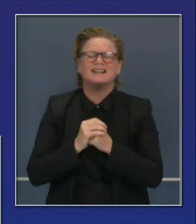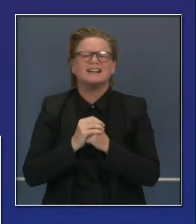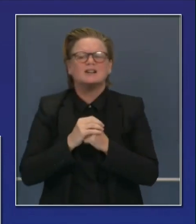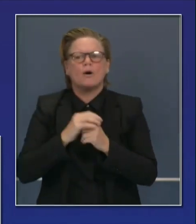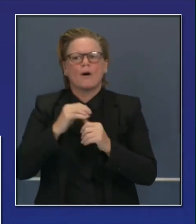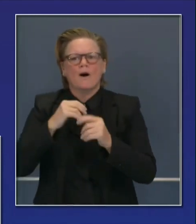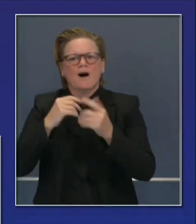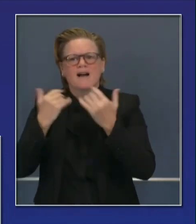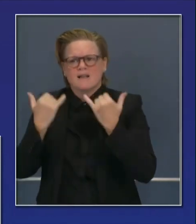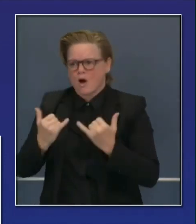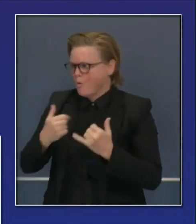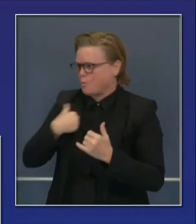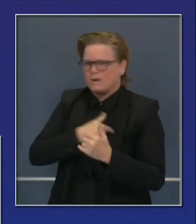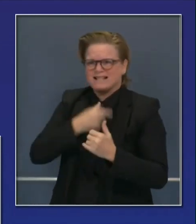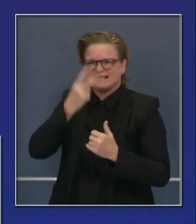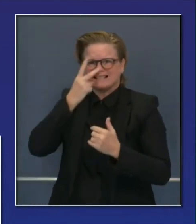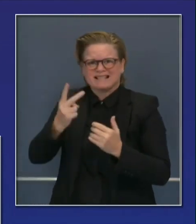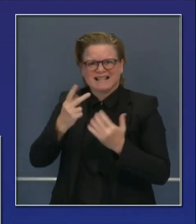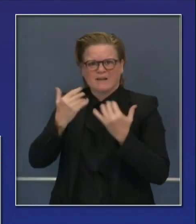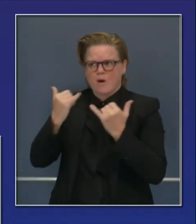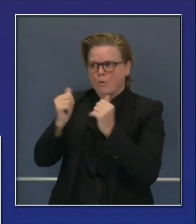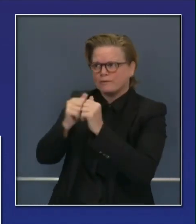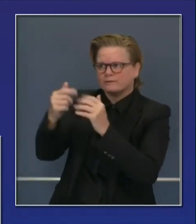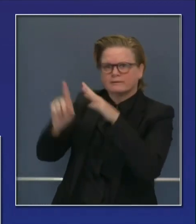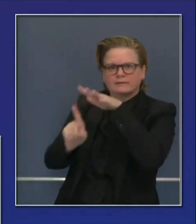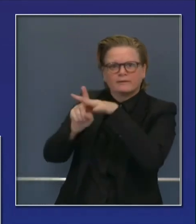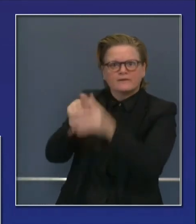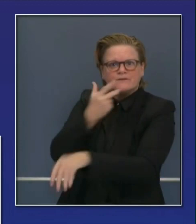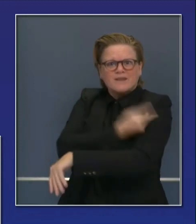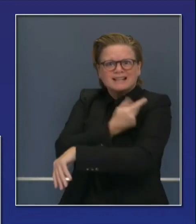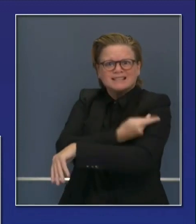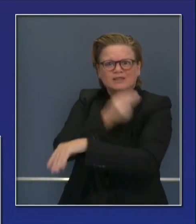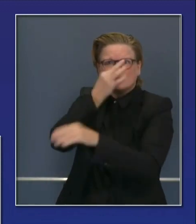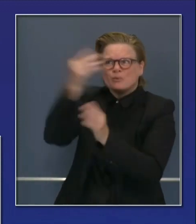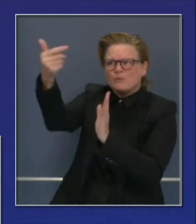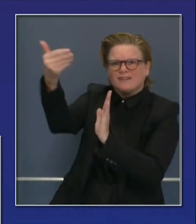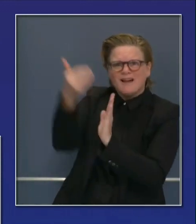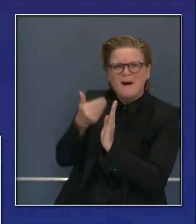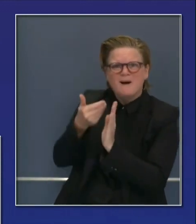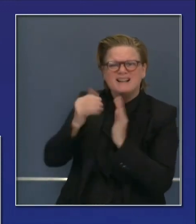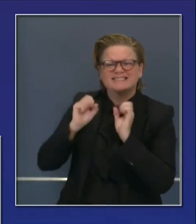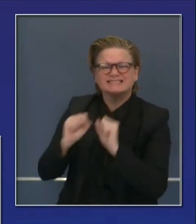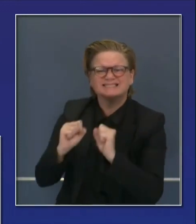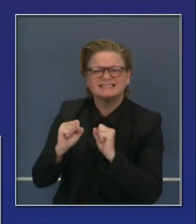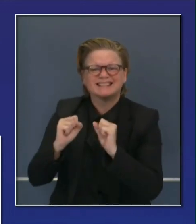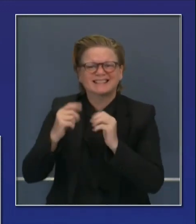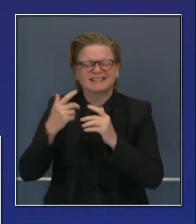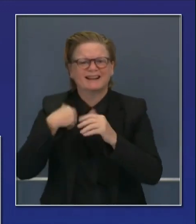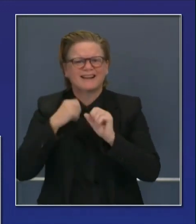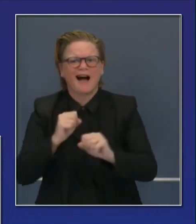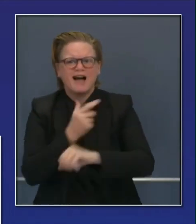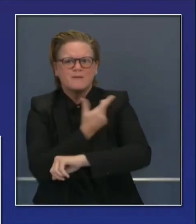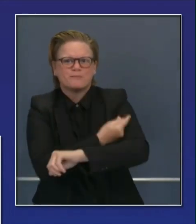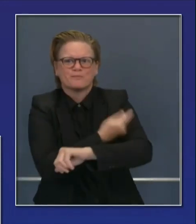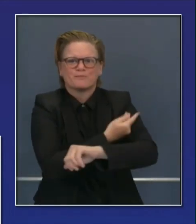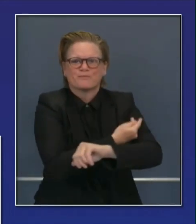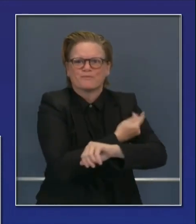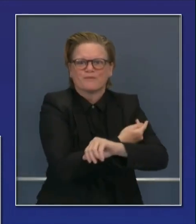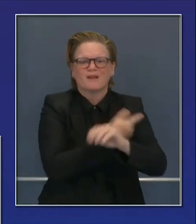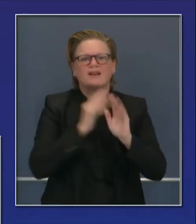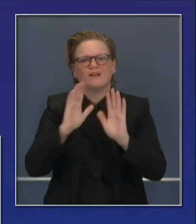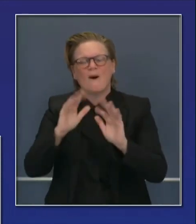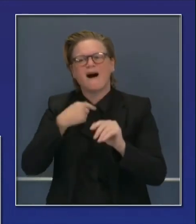with the vaccine, real distribution, real accessibility, real availability. We do not anticipate having to do this